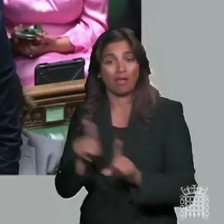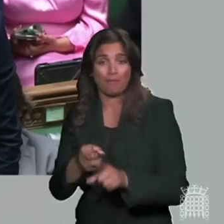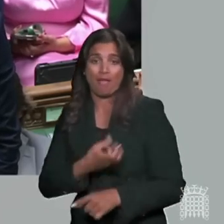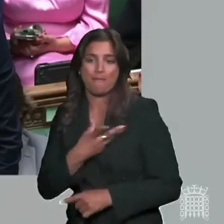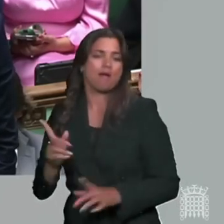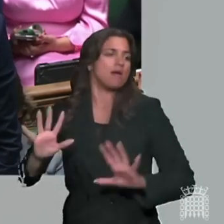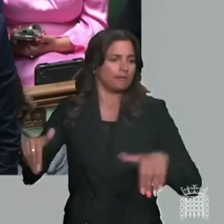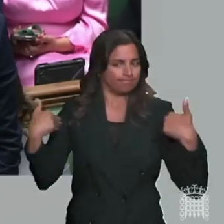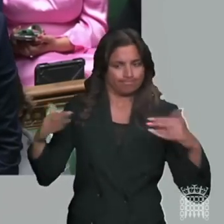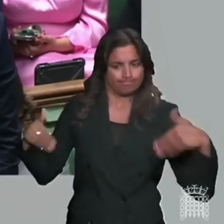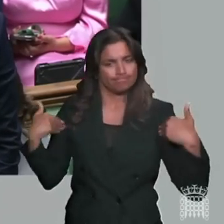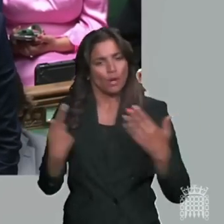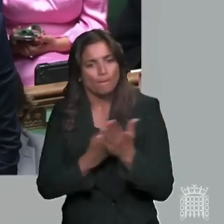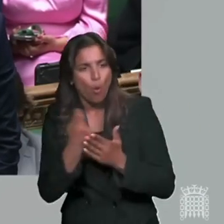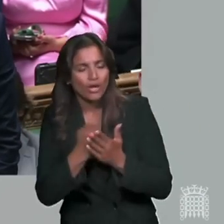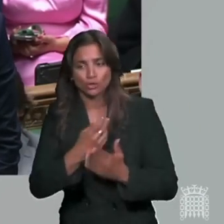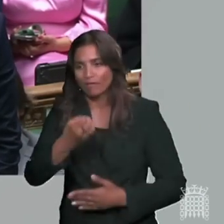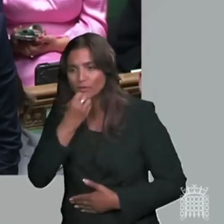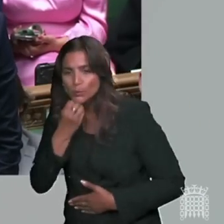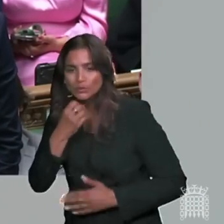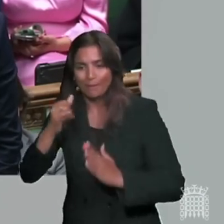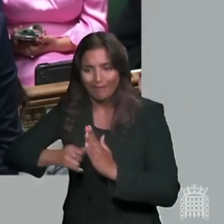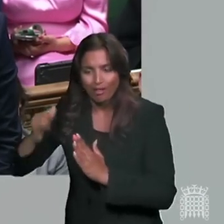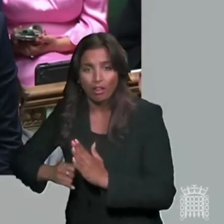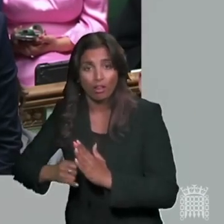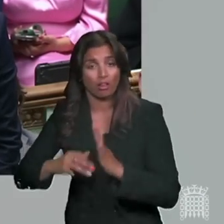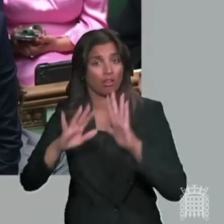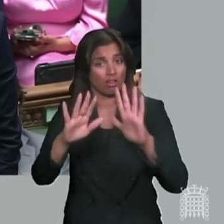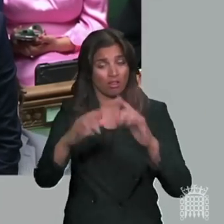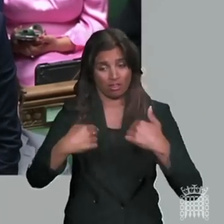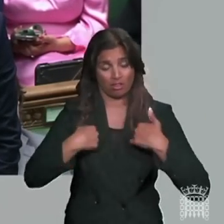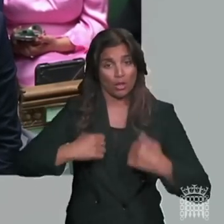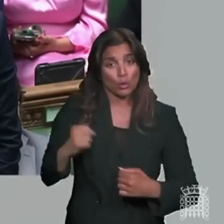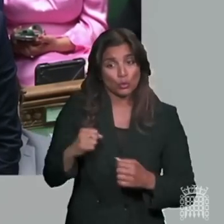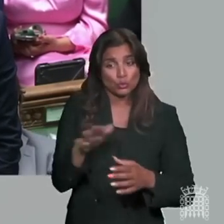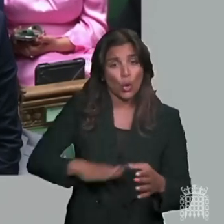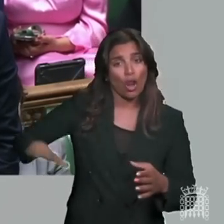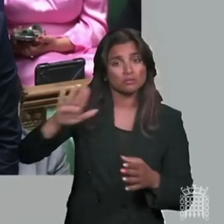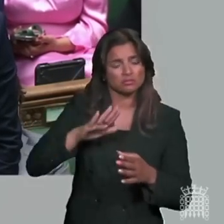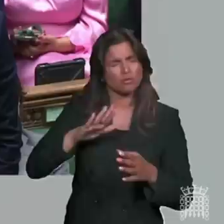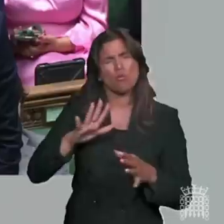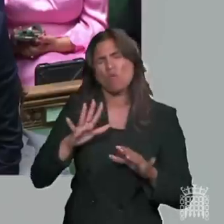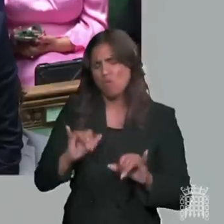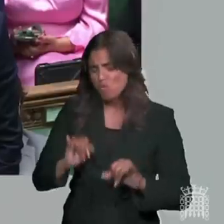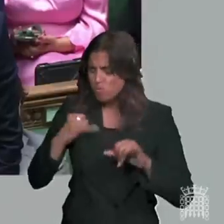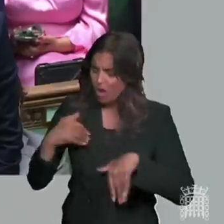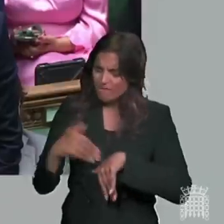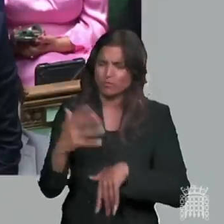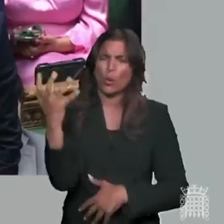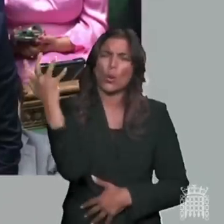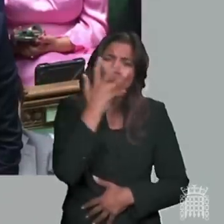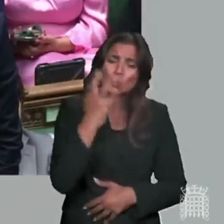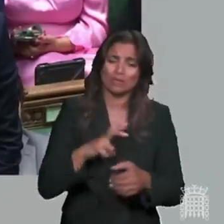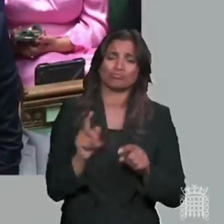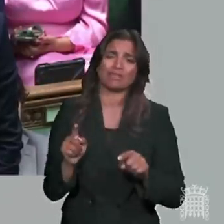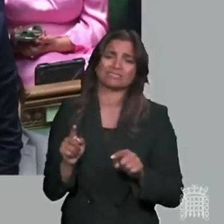indeed mortgage prices, households in Scotland are being shafted by Brexit. So can I ask the Prime Minister, will